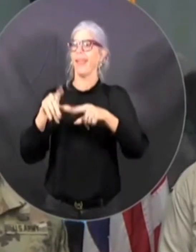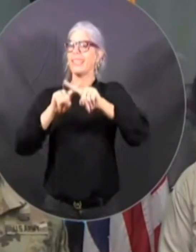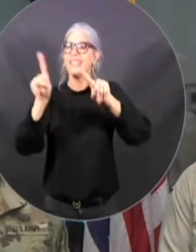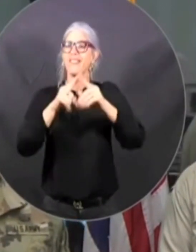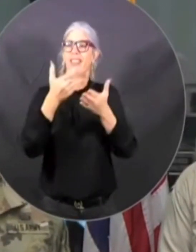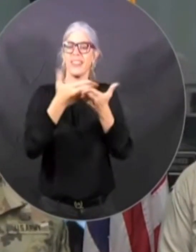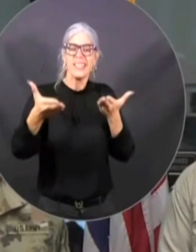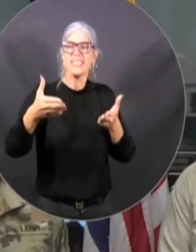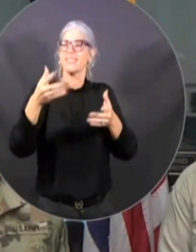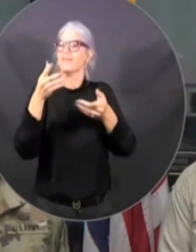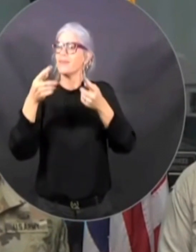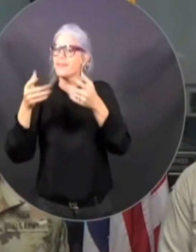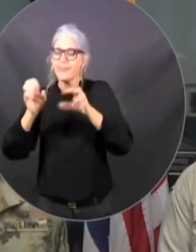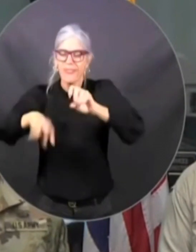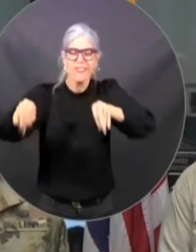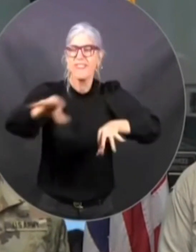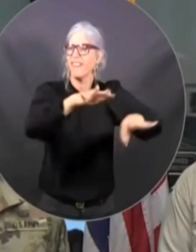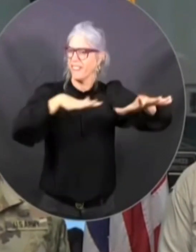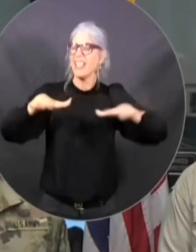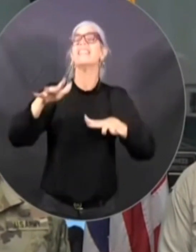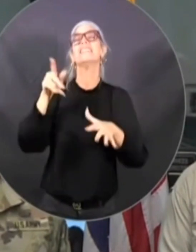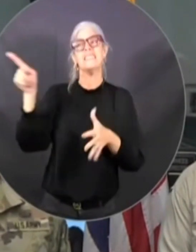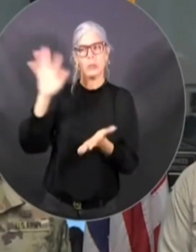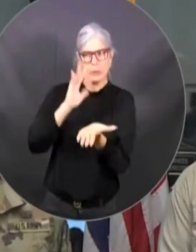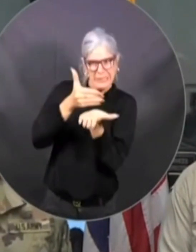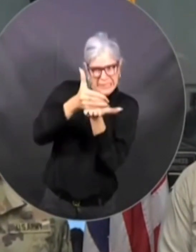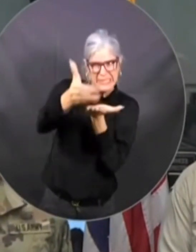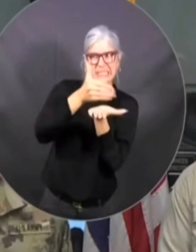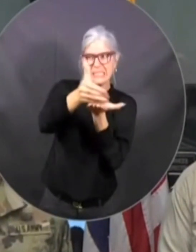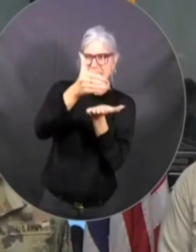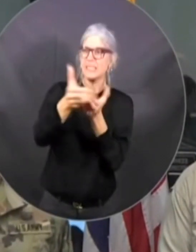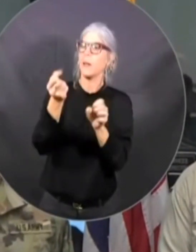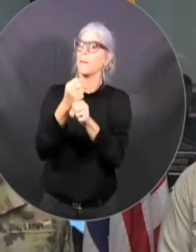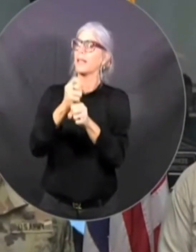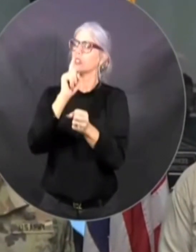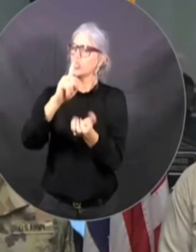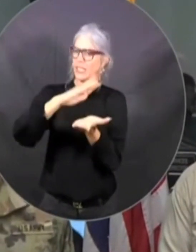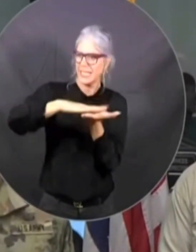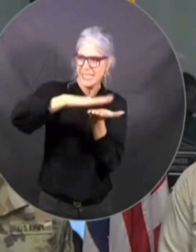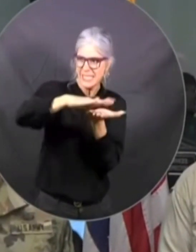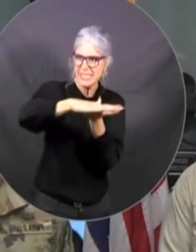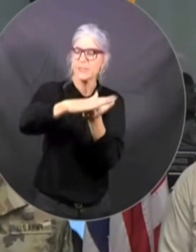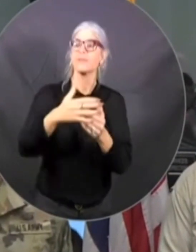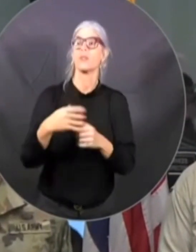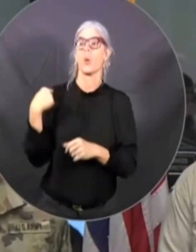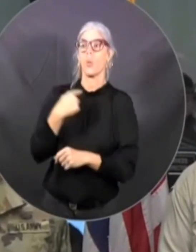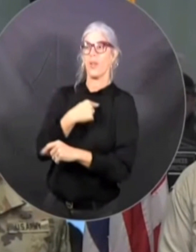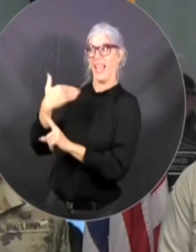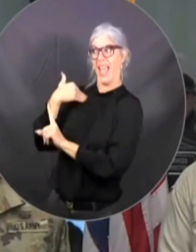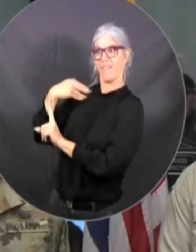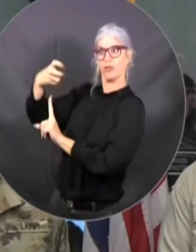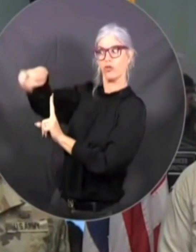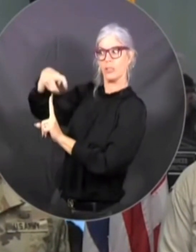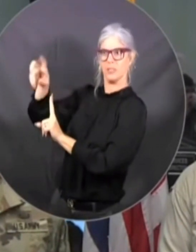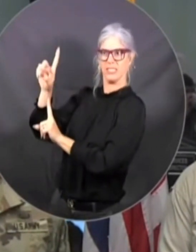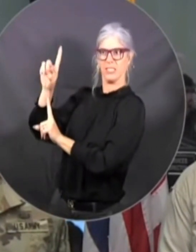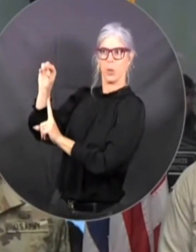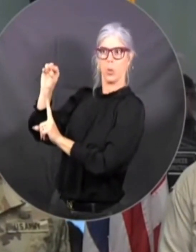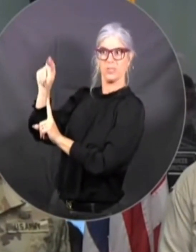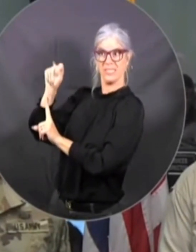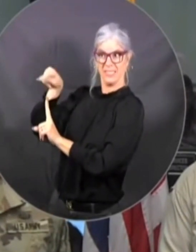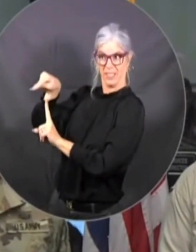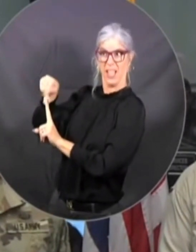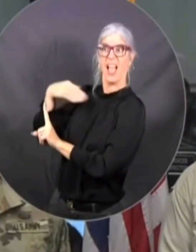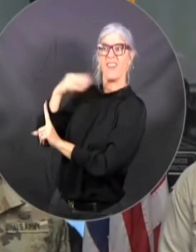lot of flooding to be able to do. And because the rotation of the hurricane is going to just push a lot of water of heavy equipment